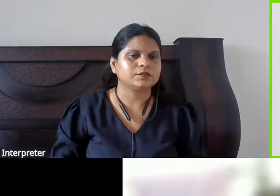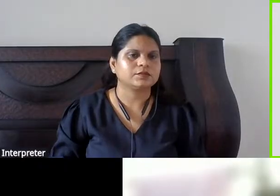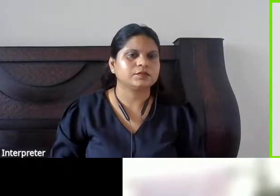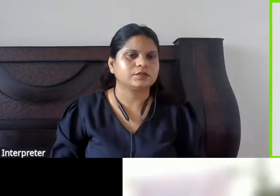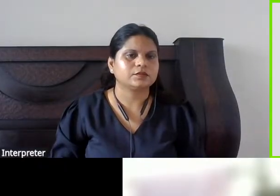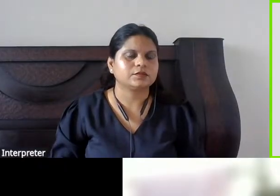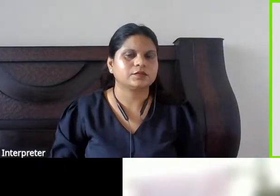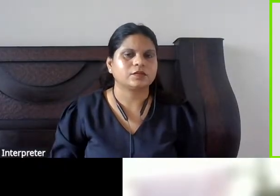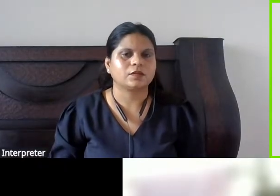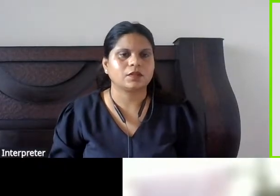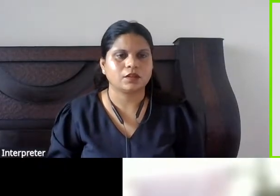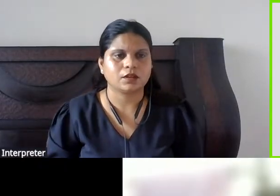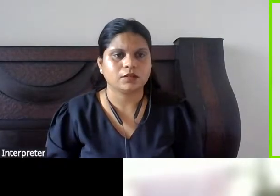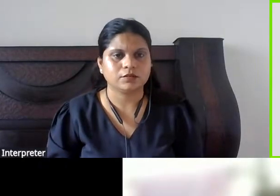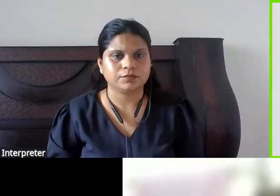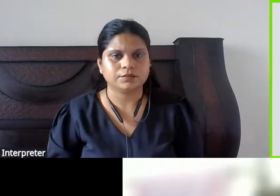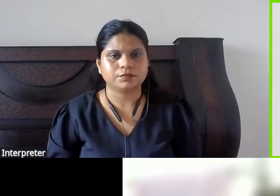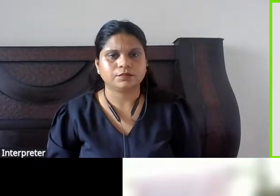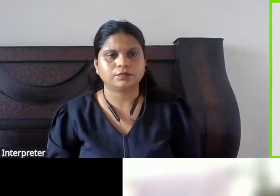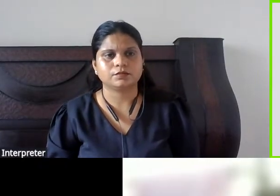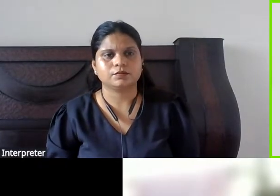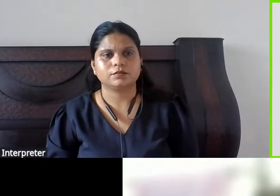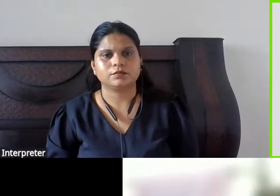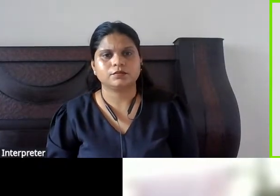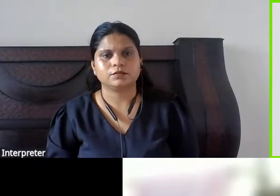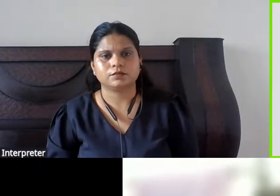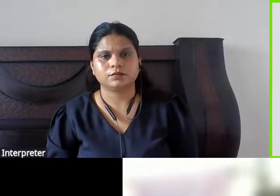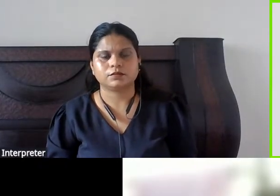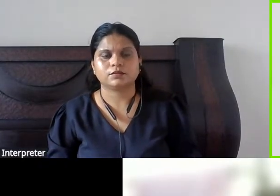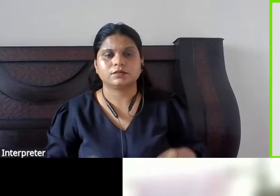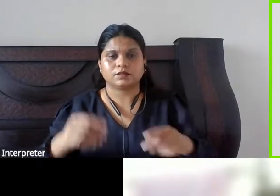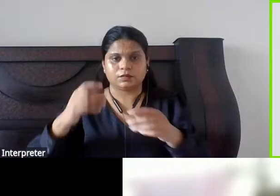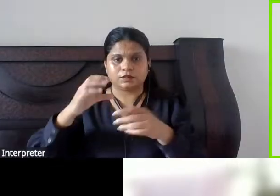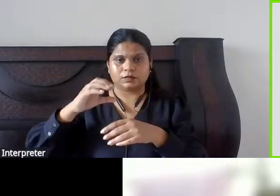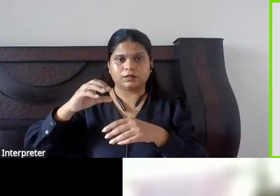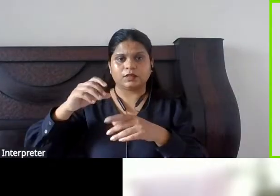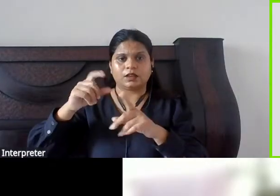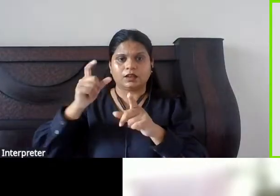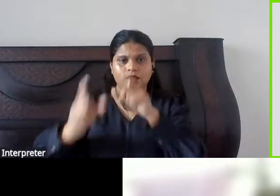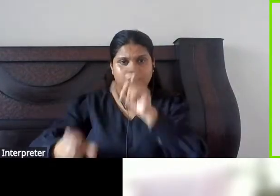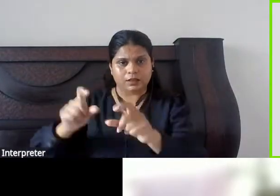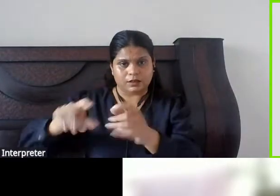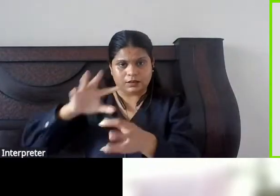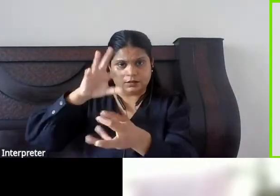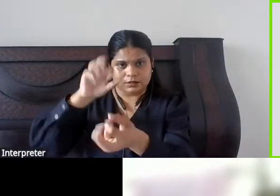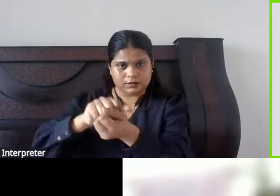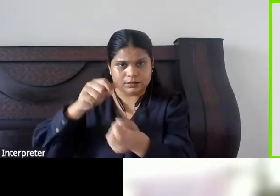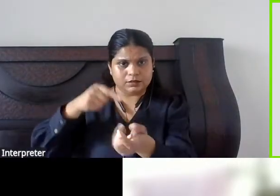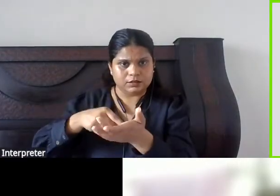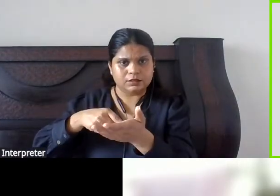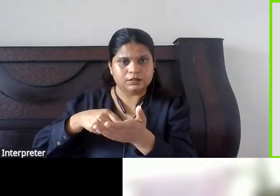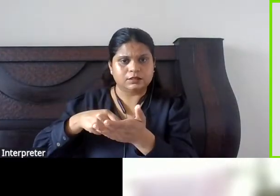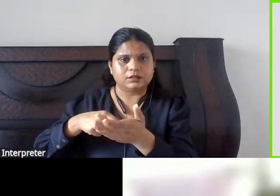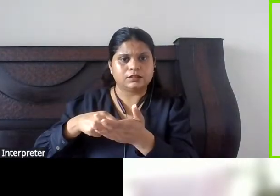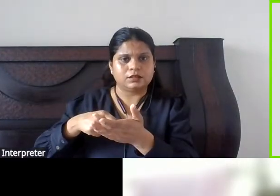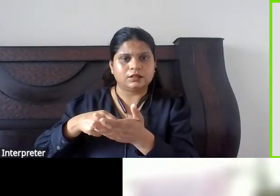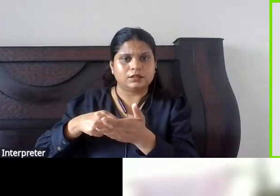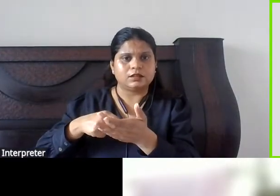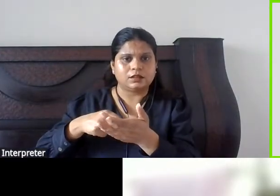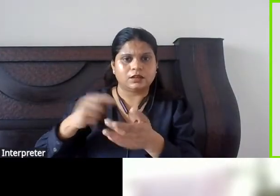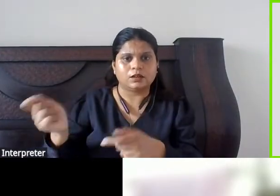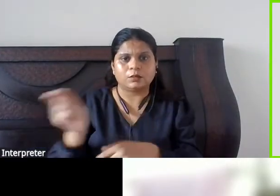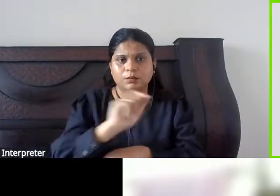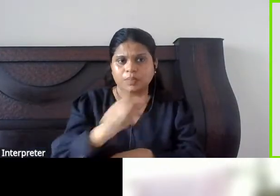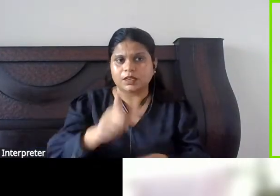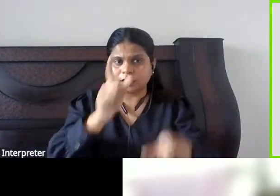census exercise, because uh, in census there are most government officials, because you have to count everyone and not just